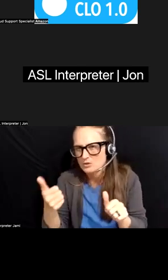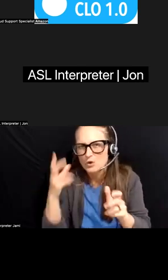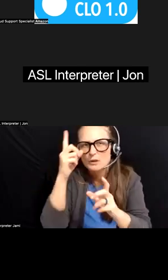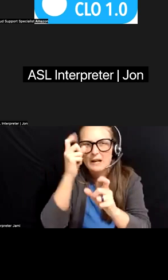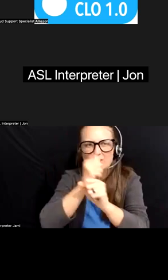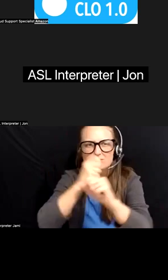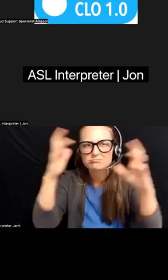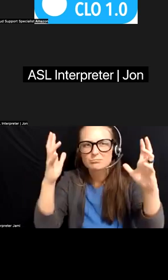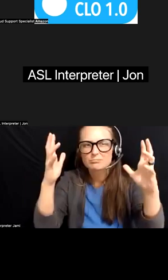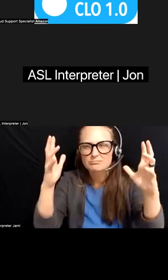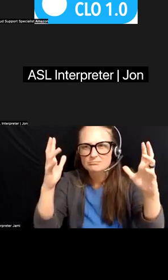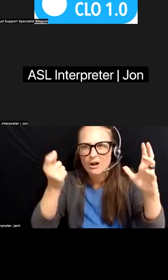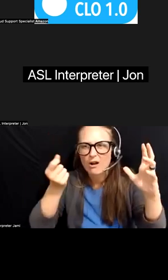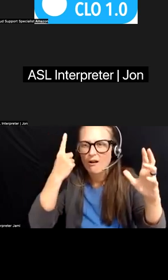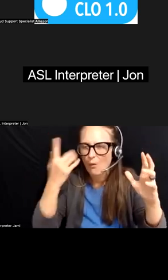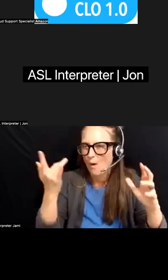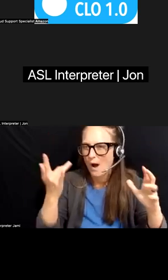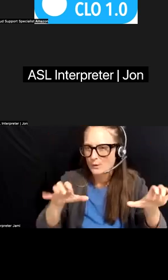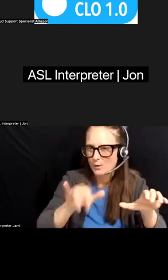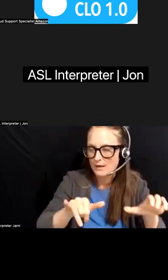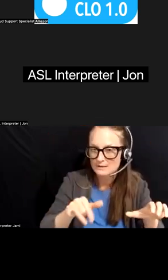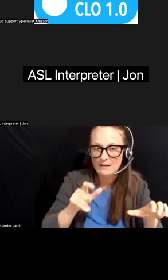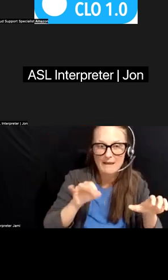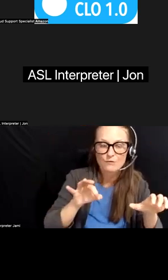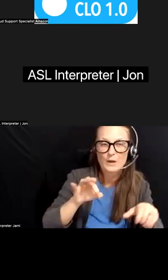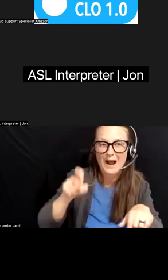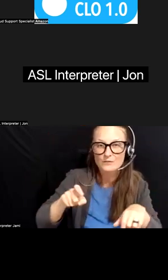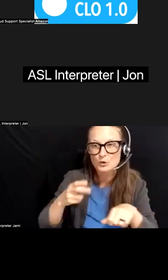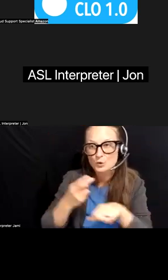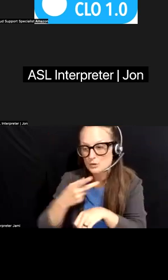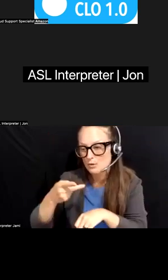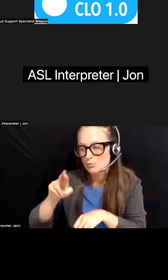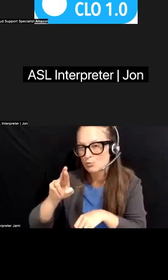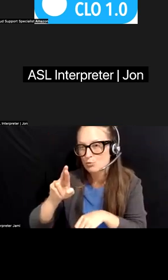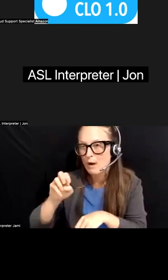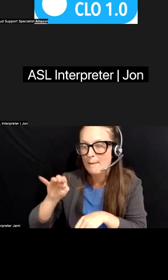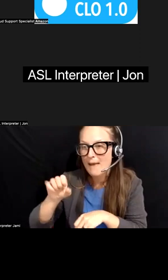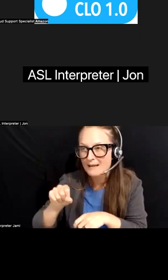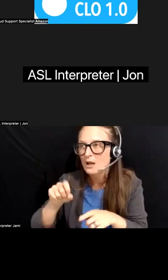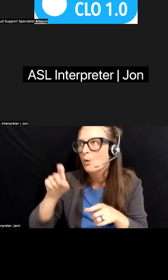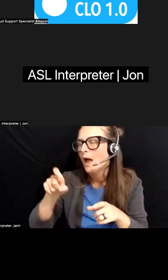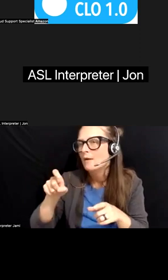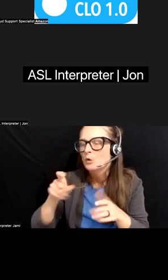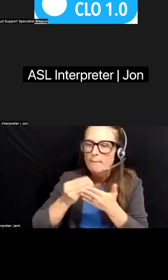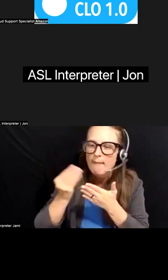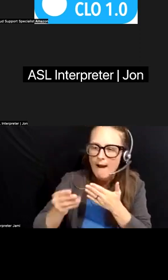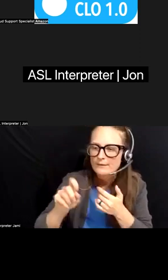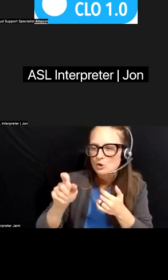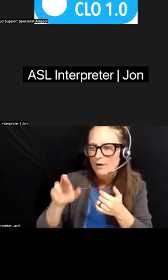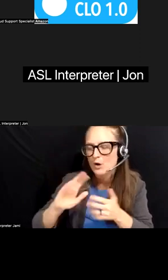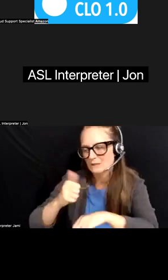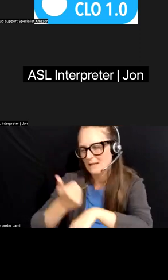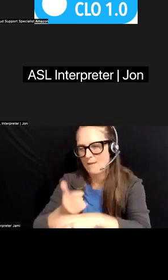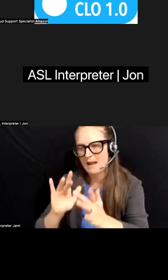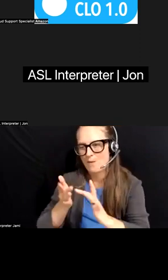why we do it. If we had to do this on premise, we would have to buy the server. I would have to set up my network